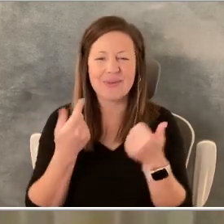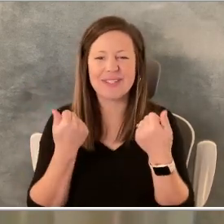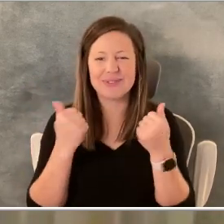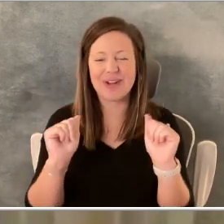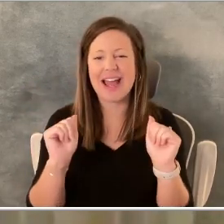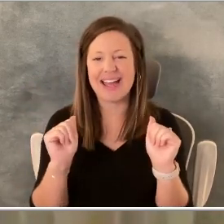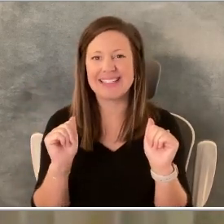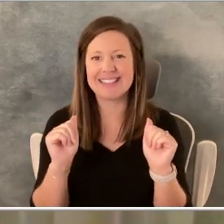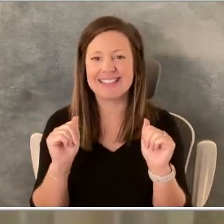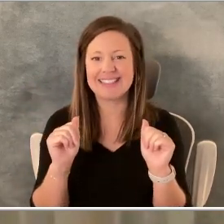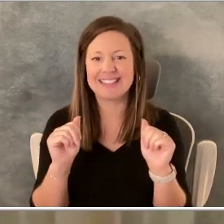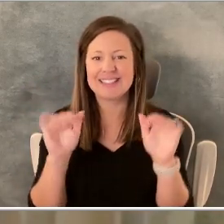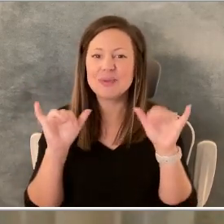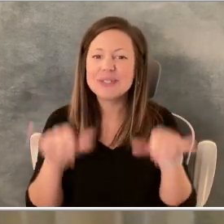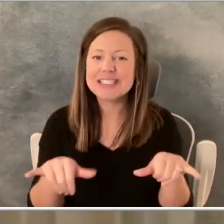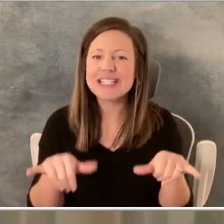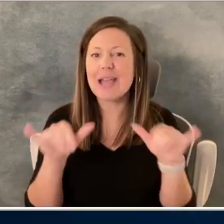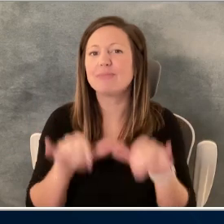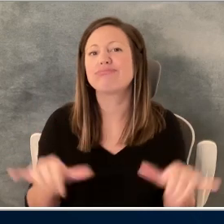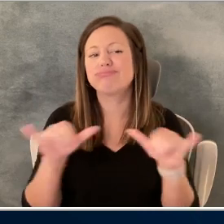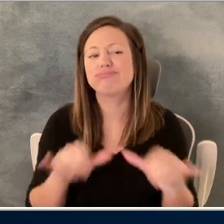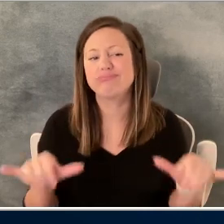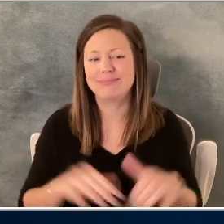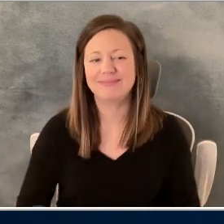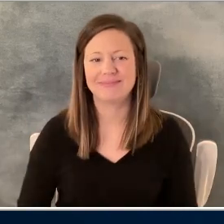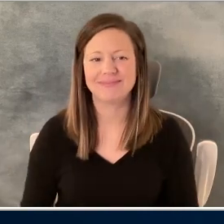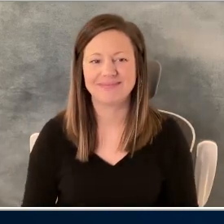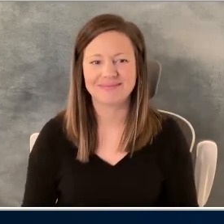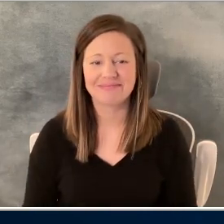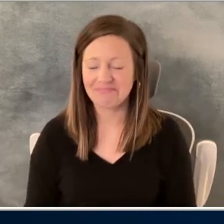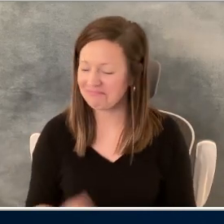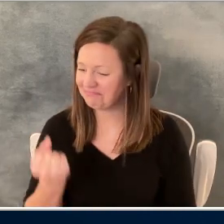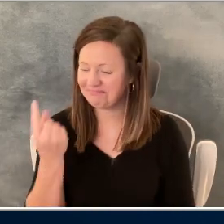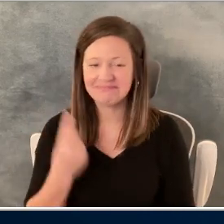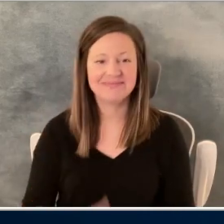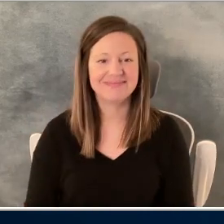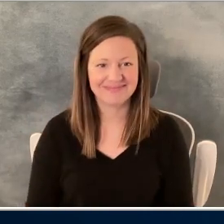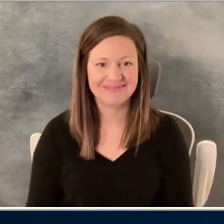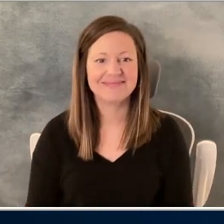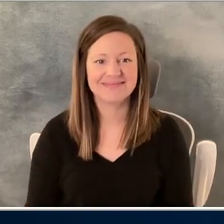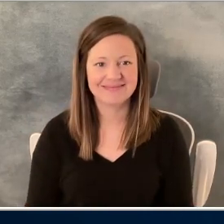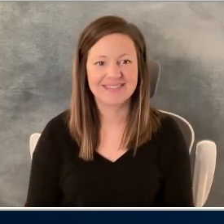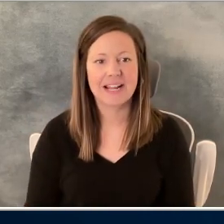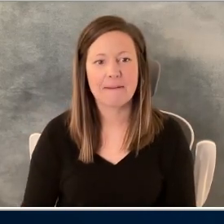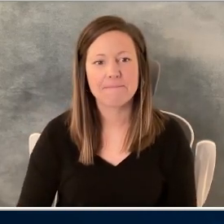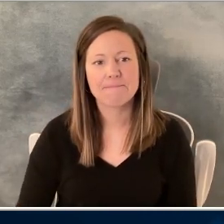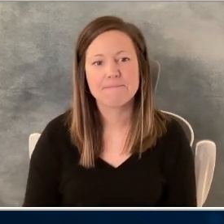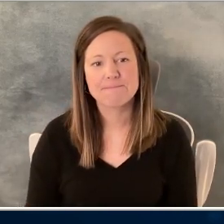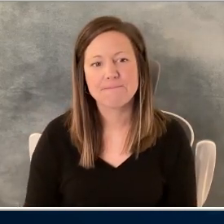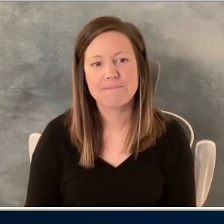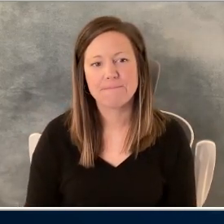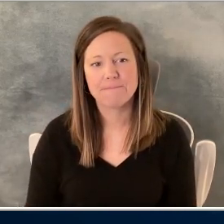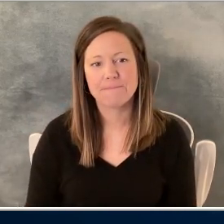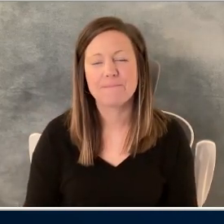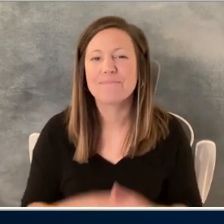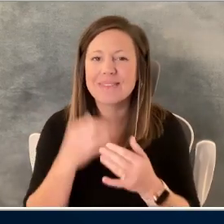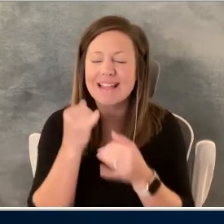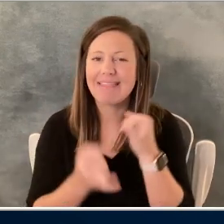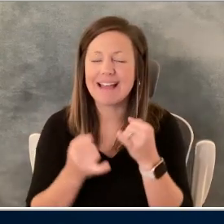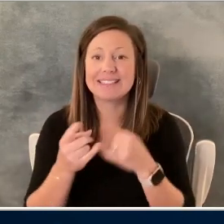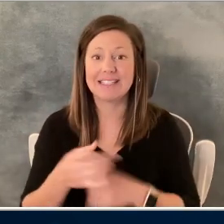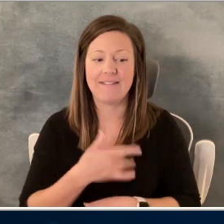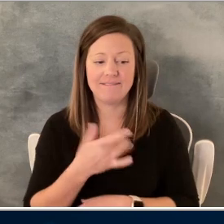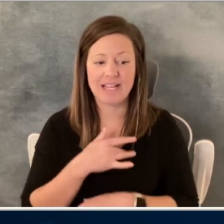in the routine. Yeah, no, I get that. I could totally fall for that. Lastly, just does it feel the same as it